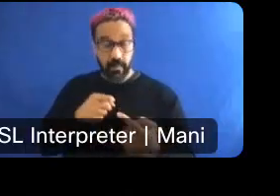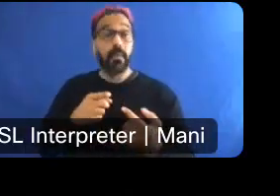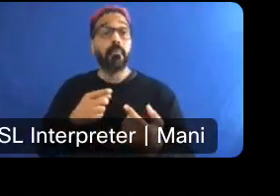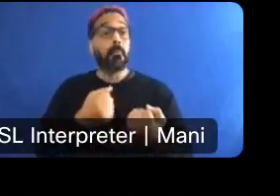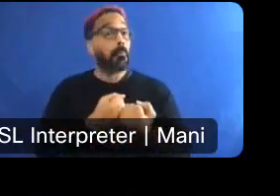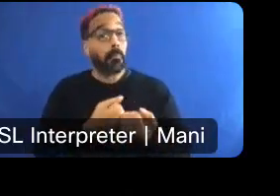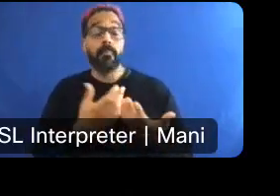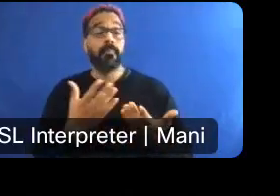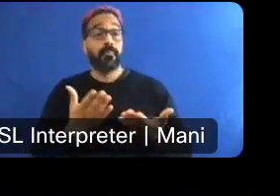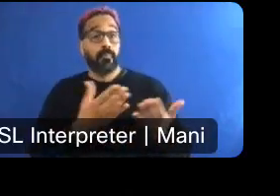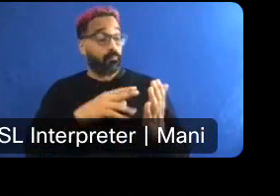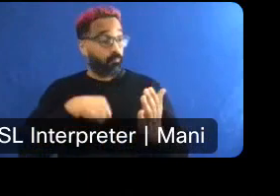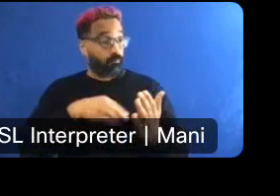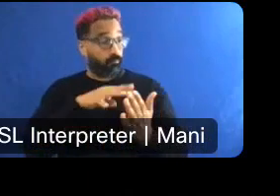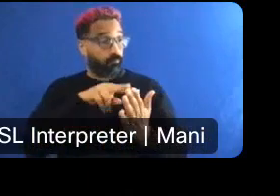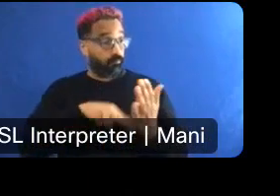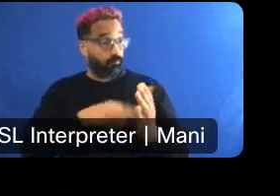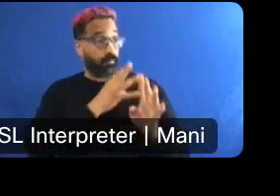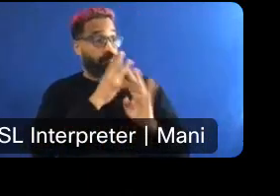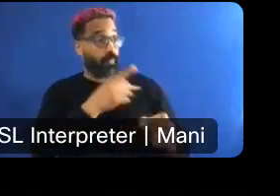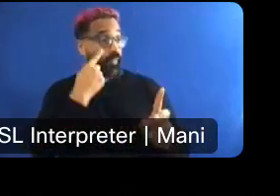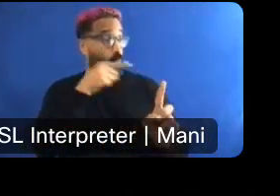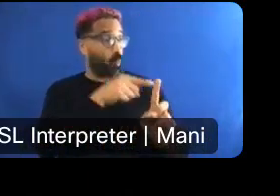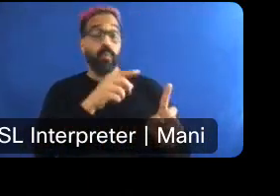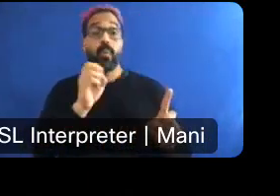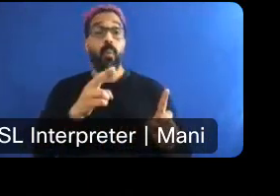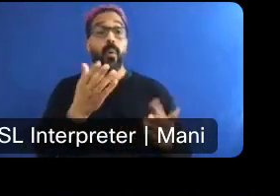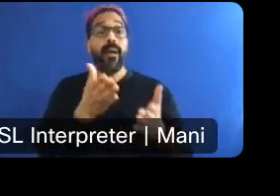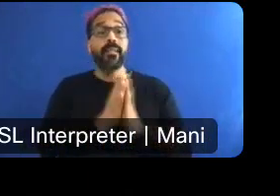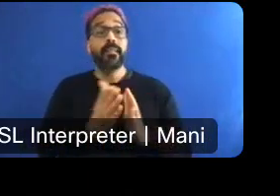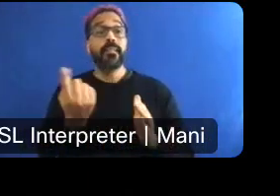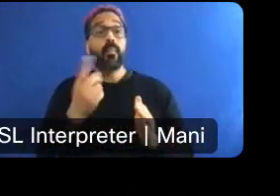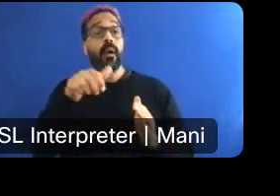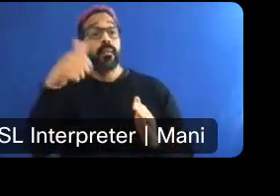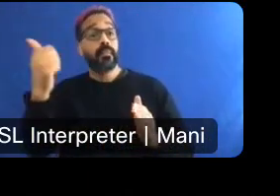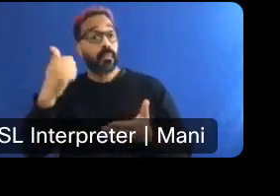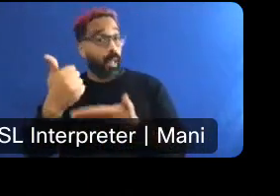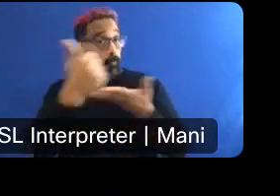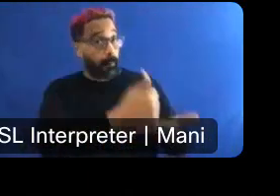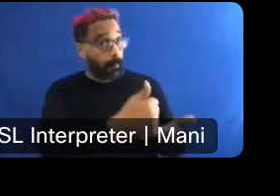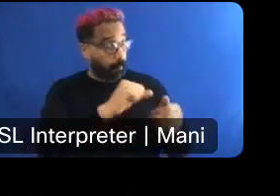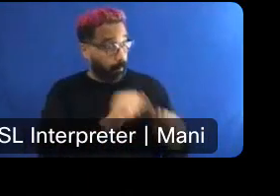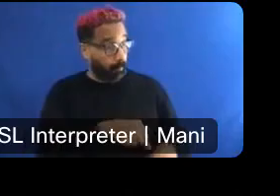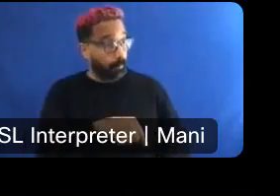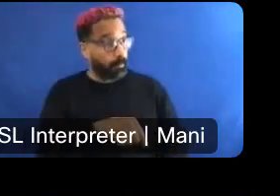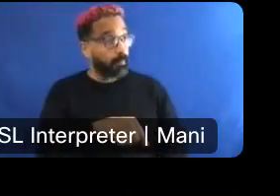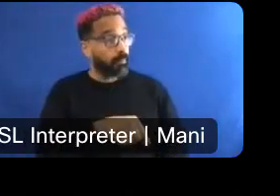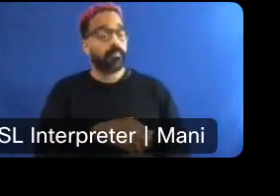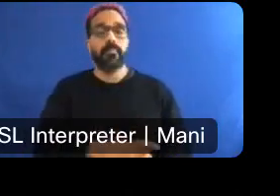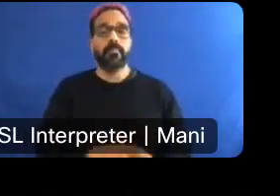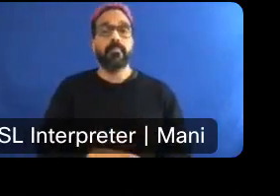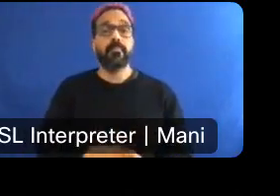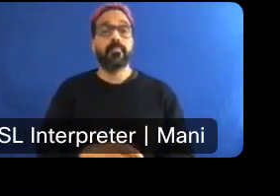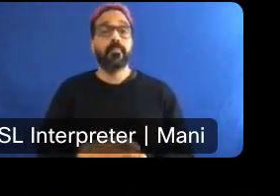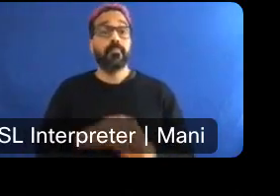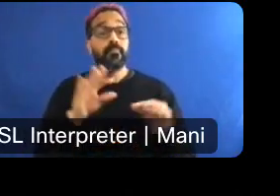them, or ask if there is someone they would like to help assist them. This is important because they may